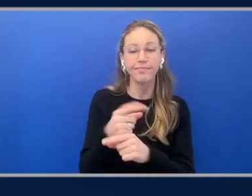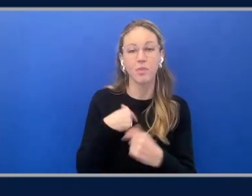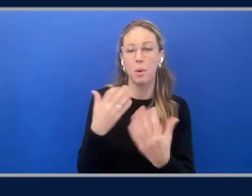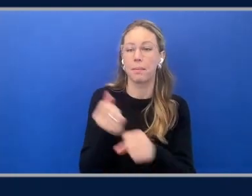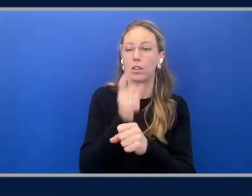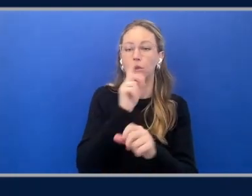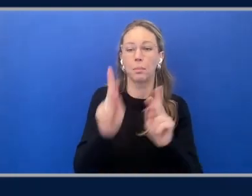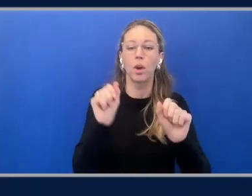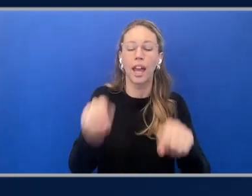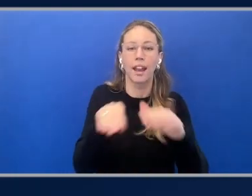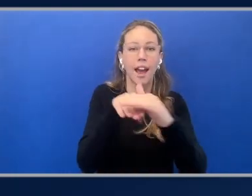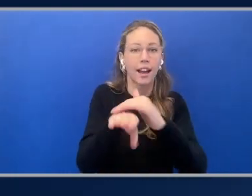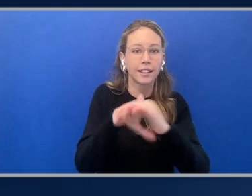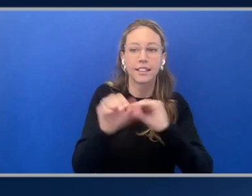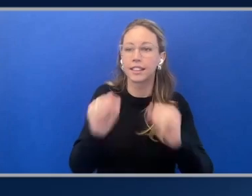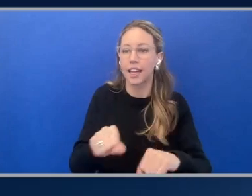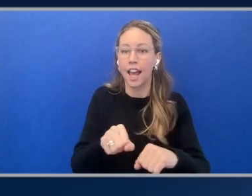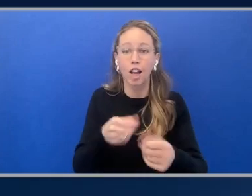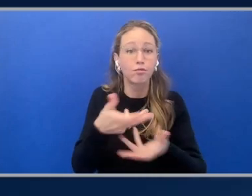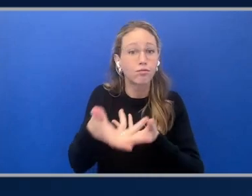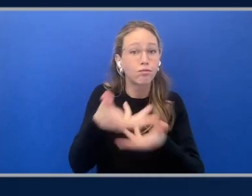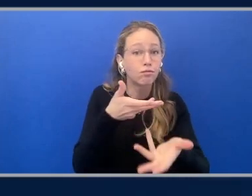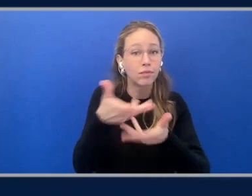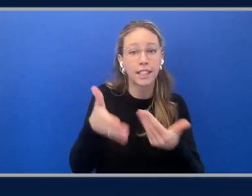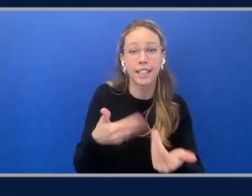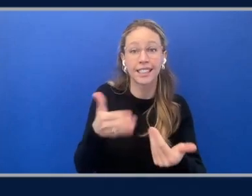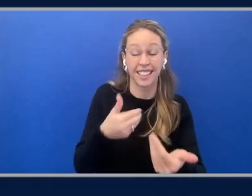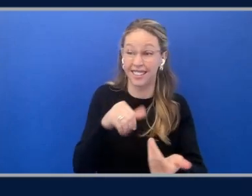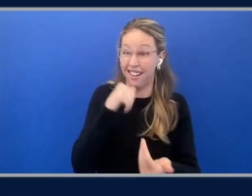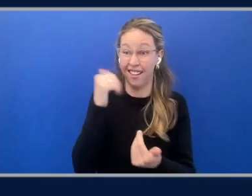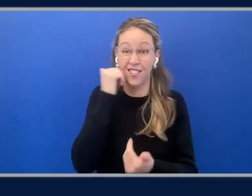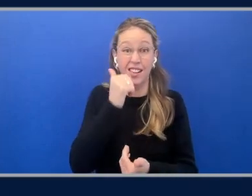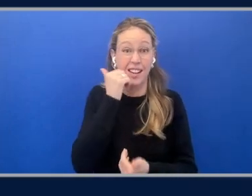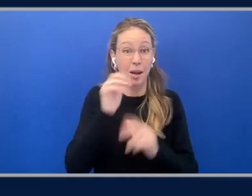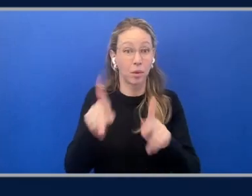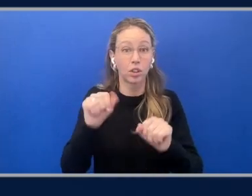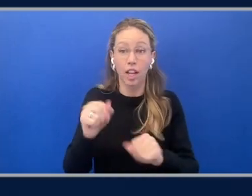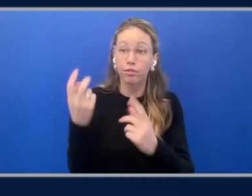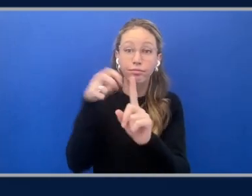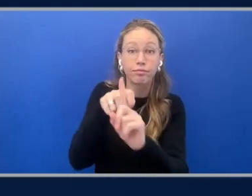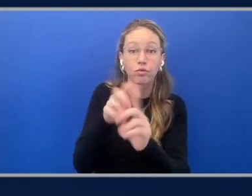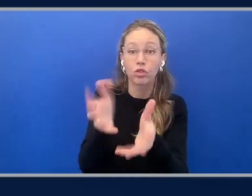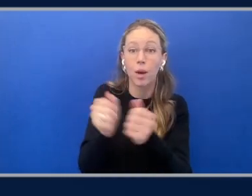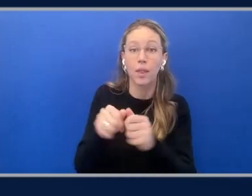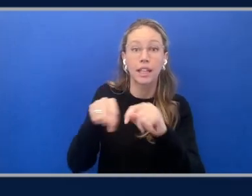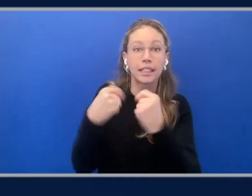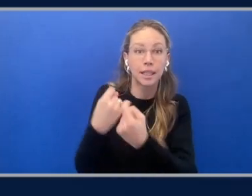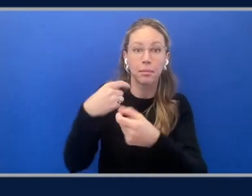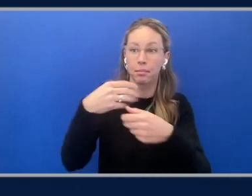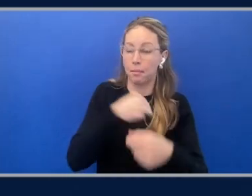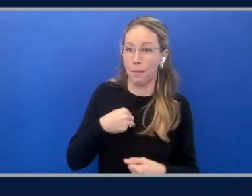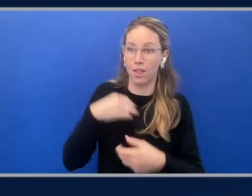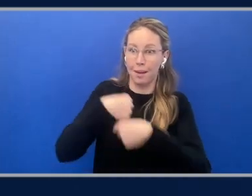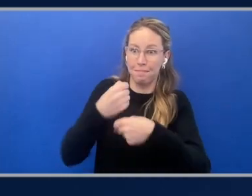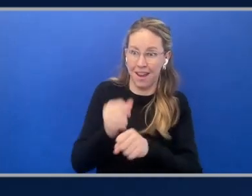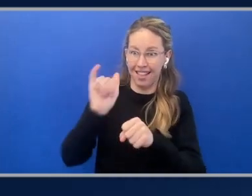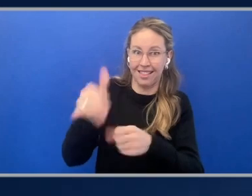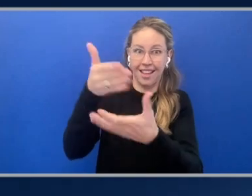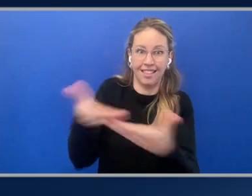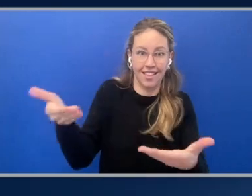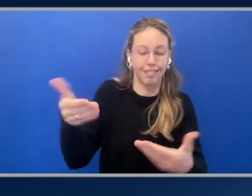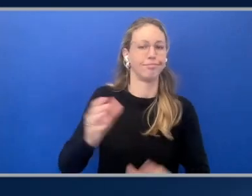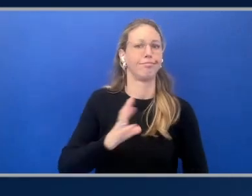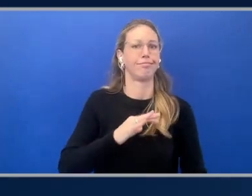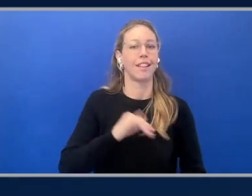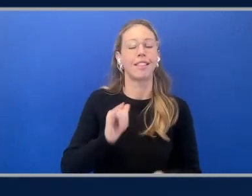approachable and accessible. Totally. And it's not every day that someone could speak to a team member that made this thing, which is